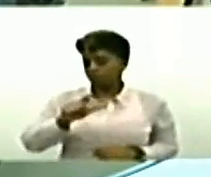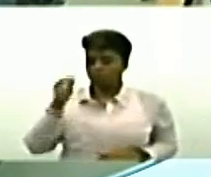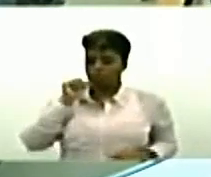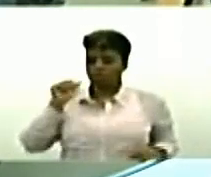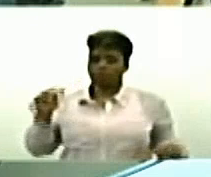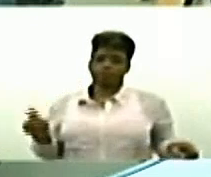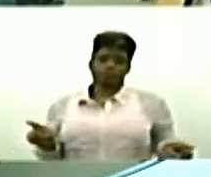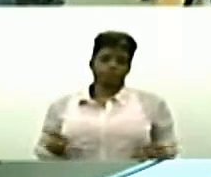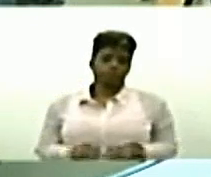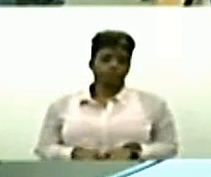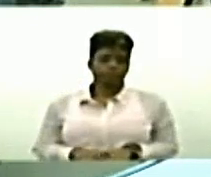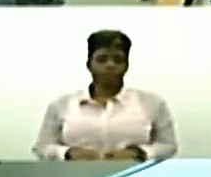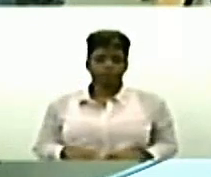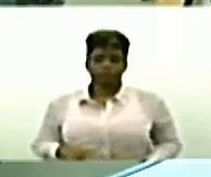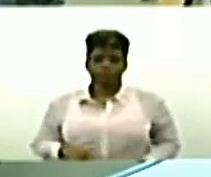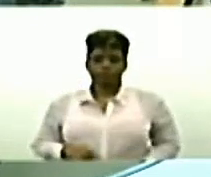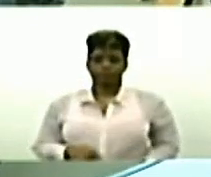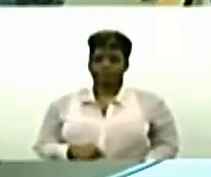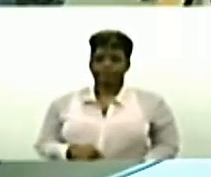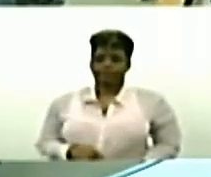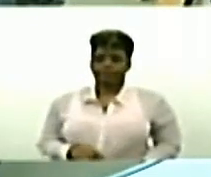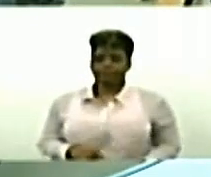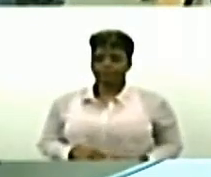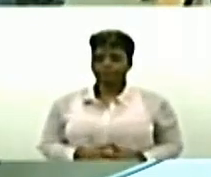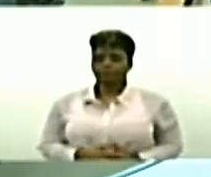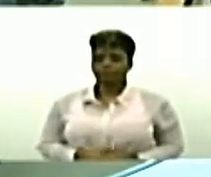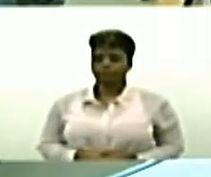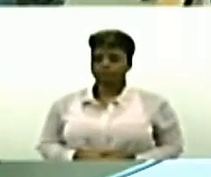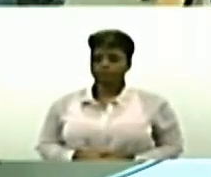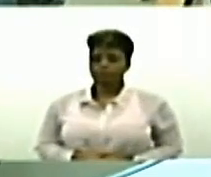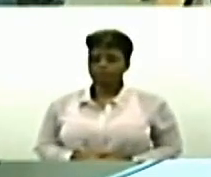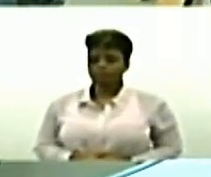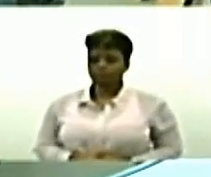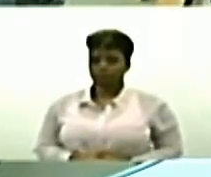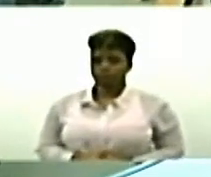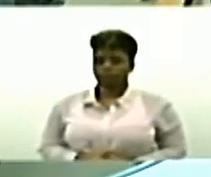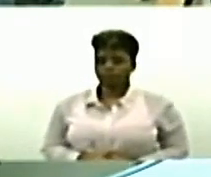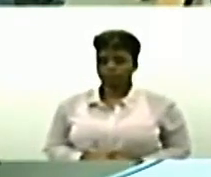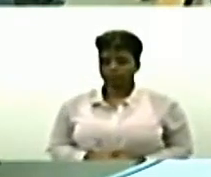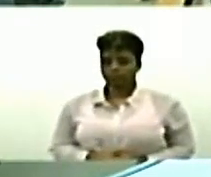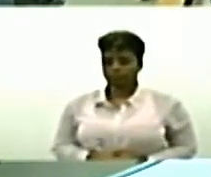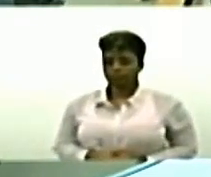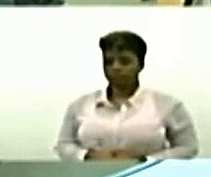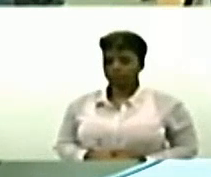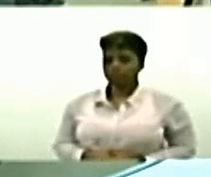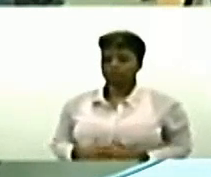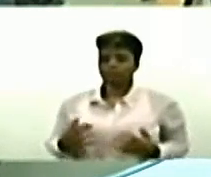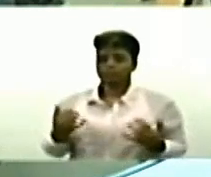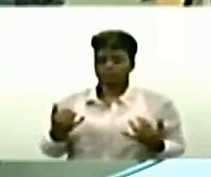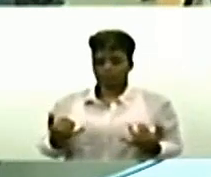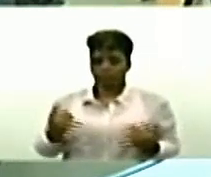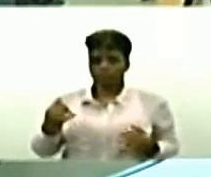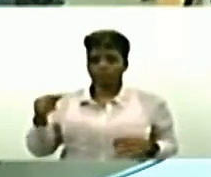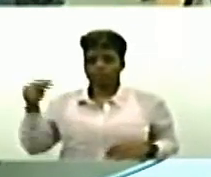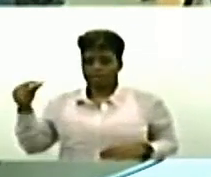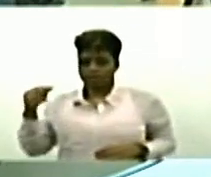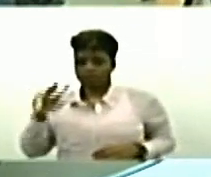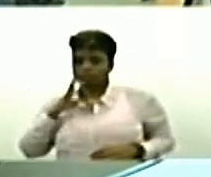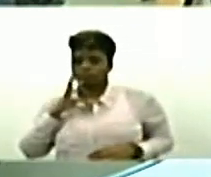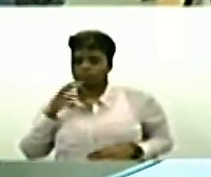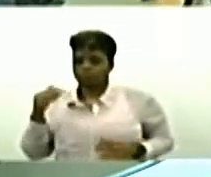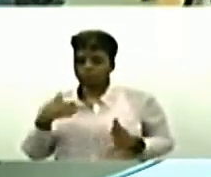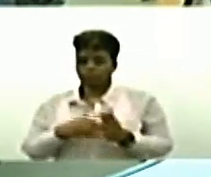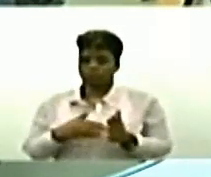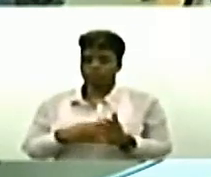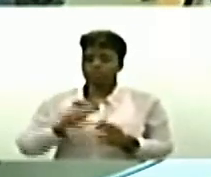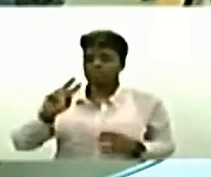it. The ayes do, in fact, have it. Senator Garvey. Mr. President, I beg to move the second reading of the